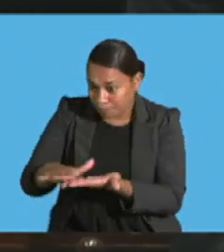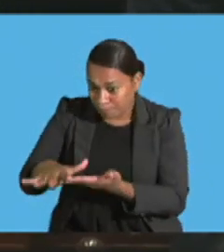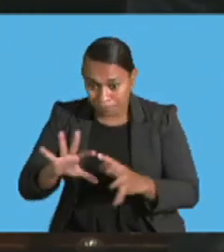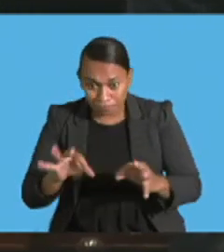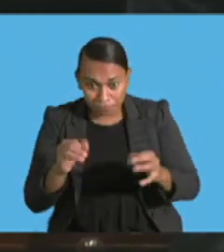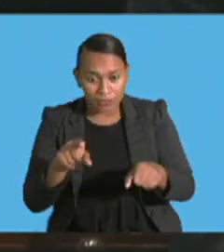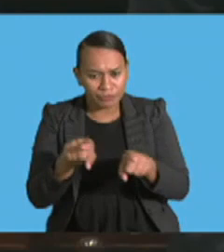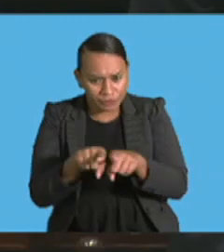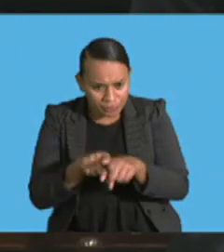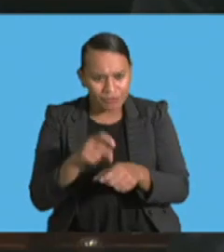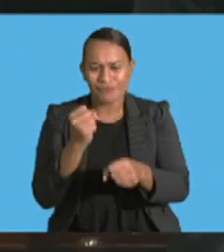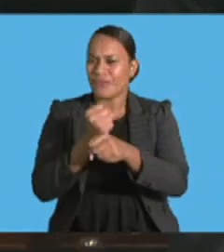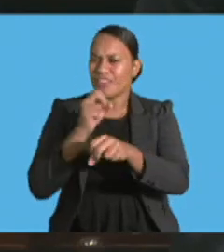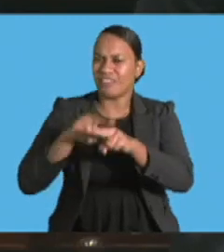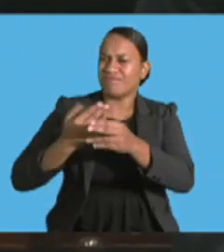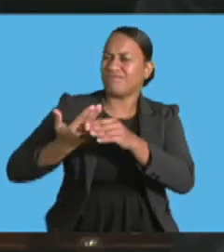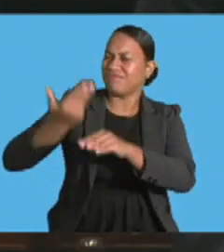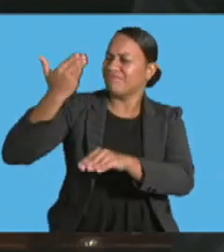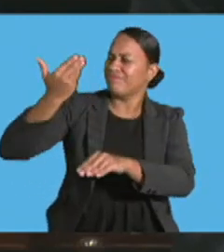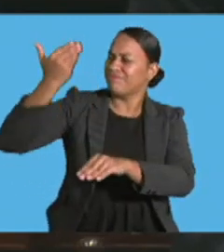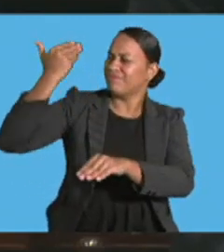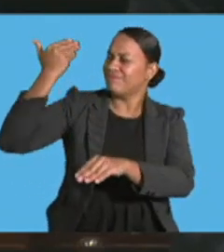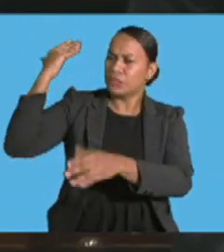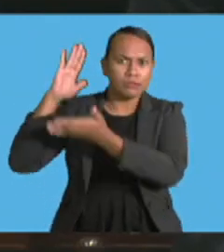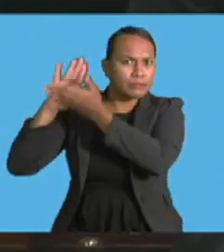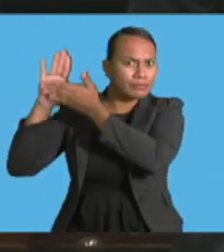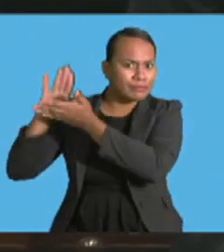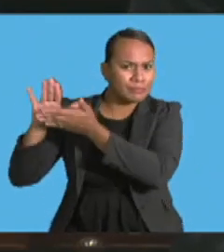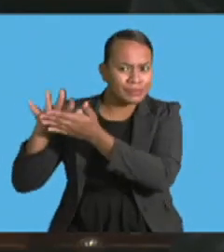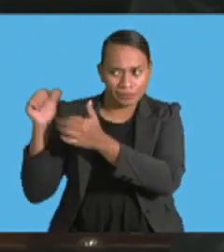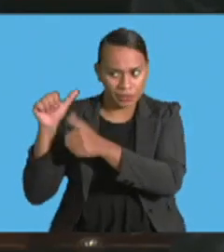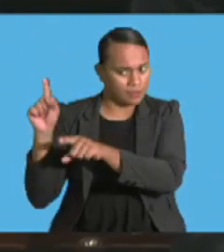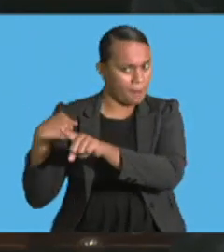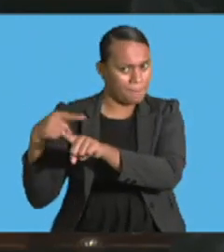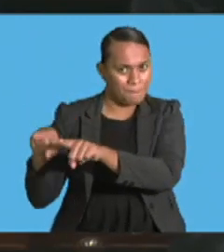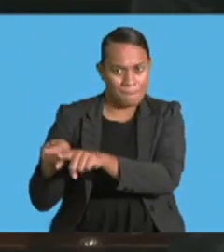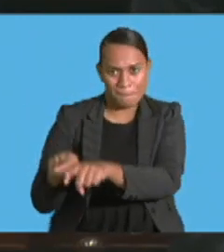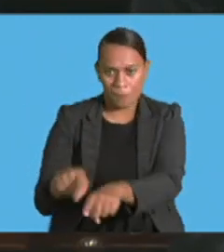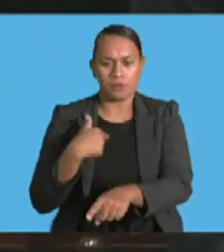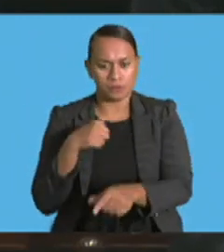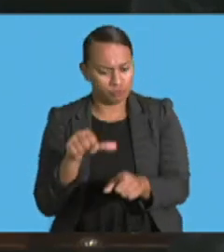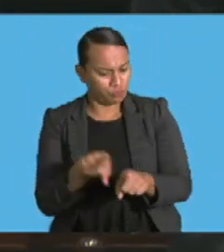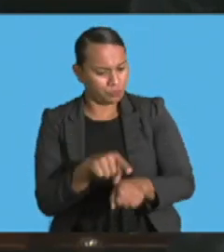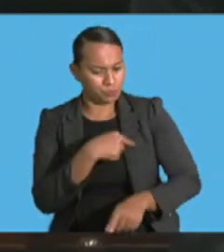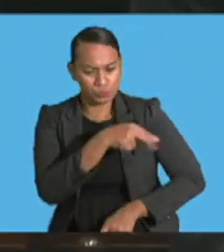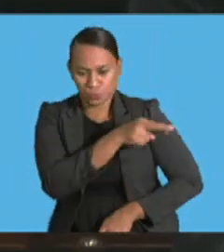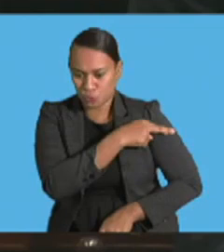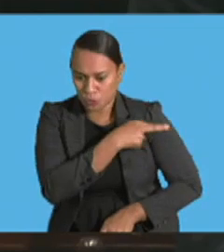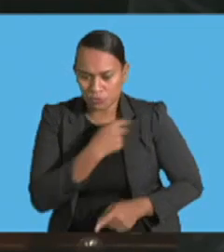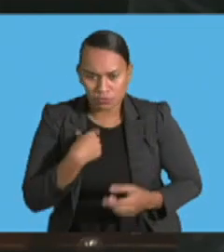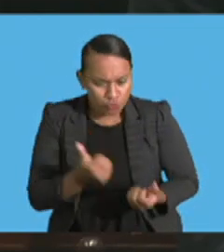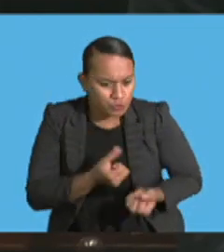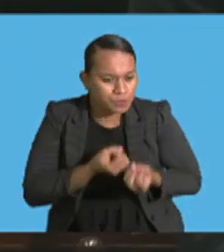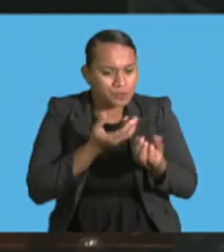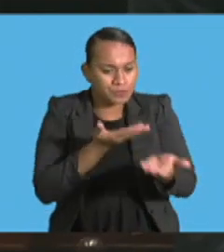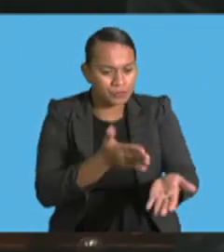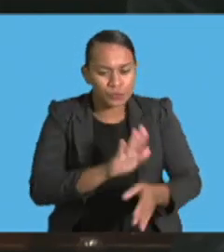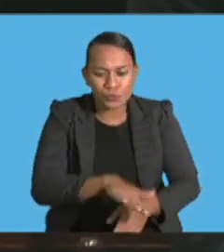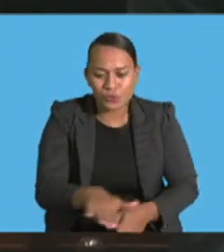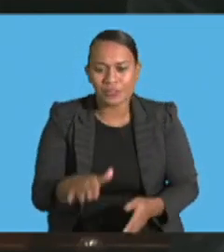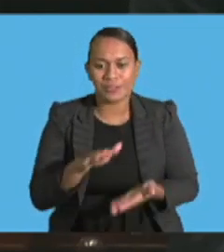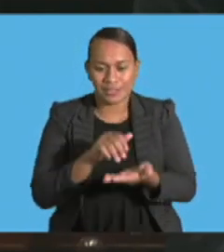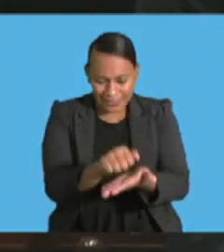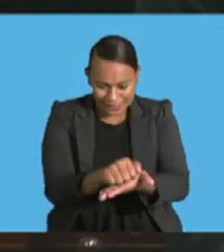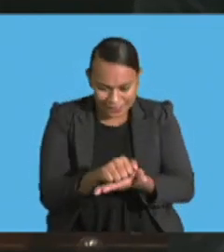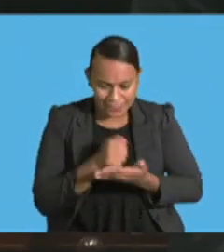us, in the same condition and state for the future generations. We in the ministry are overseers and regulators.